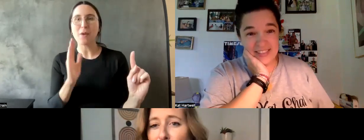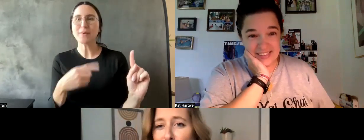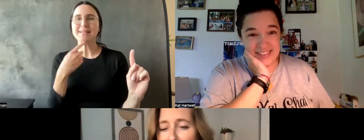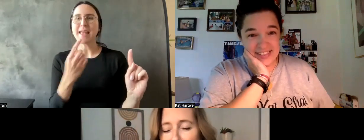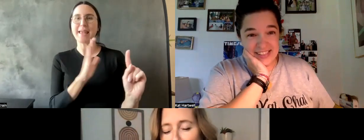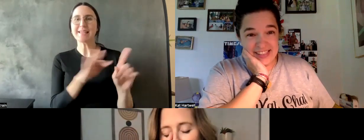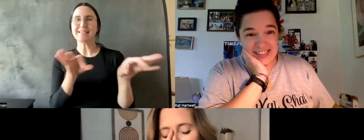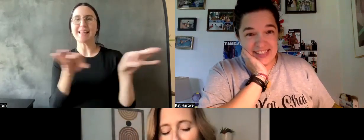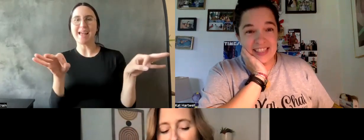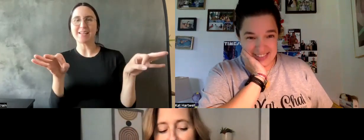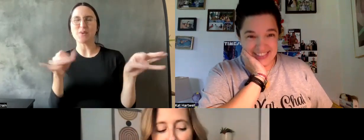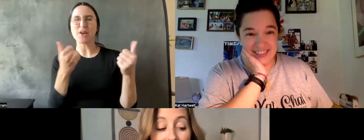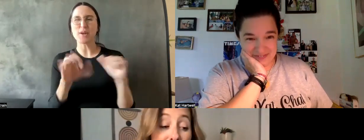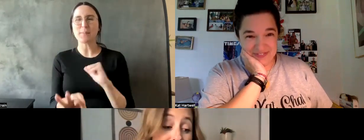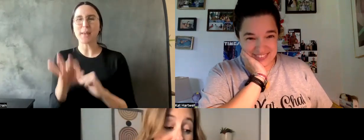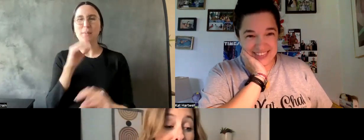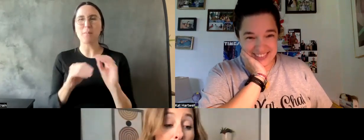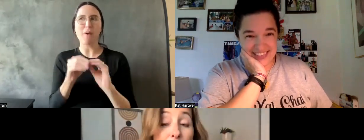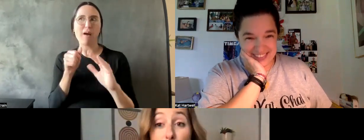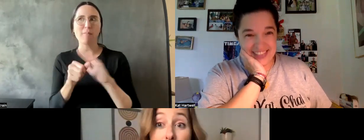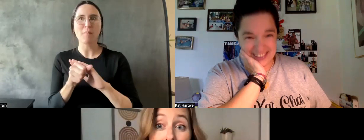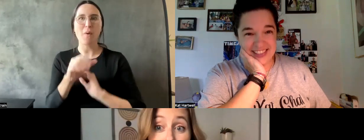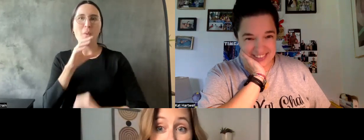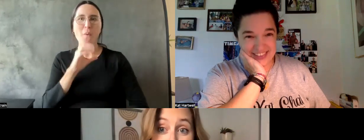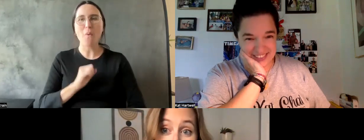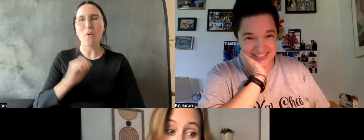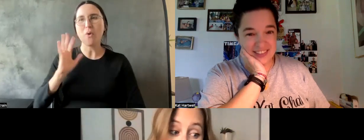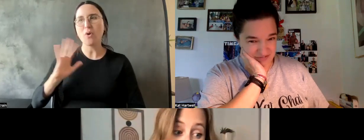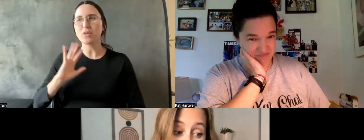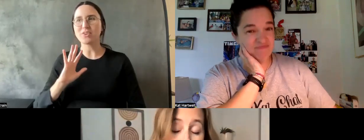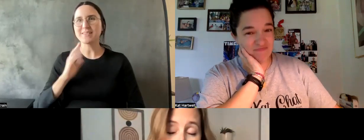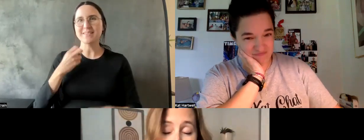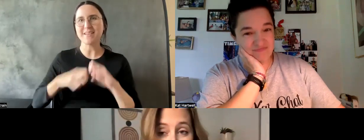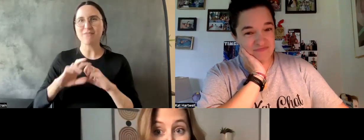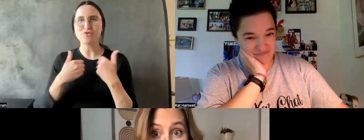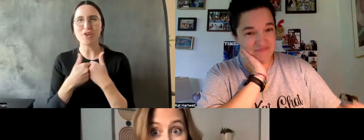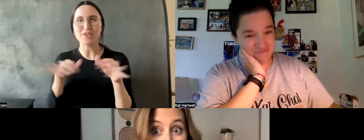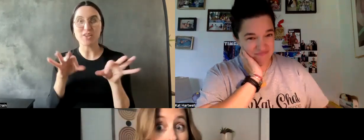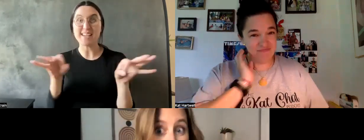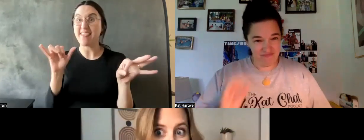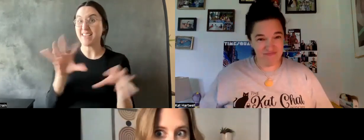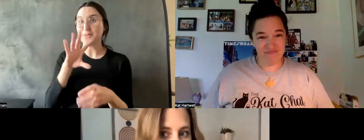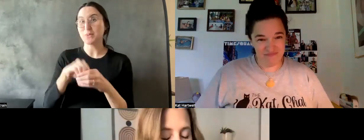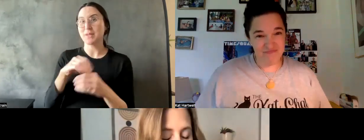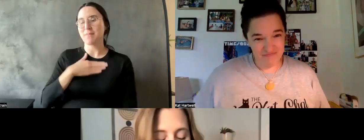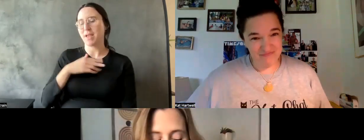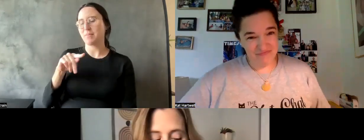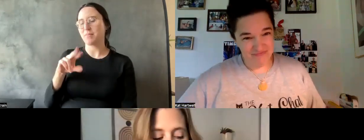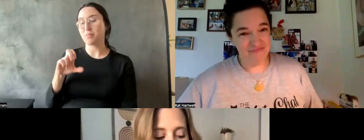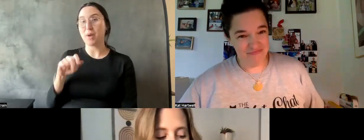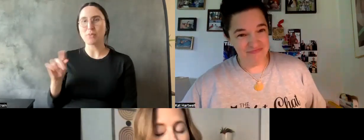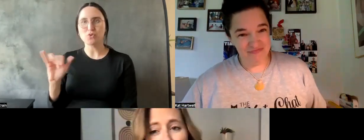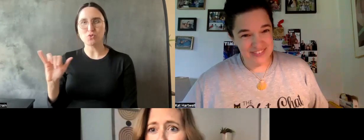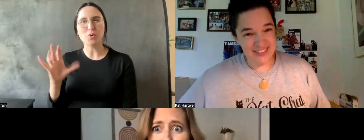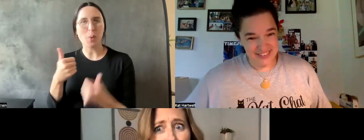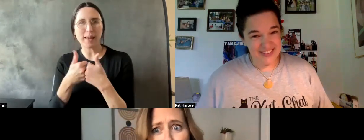of those, right? So we'll have to find something. And that's one of the things I do obviously to prep. I have to prep for these games that I play with them.